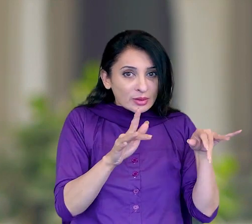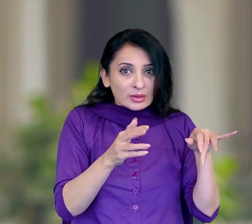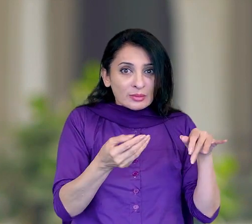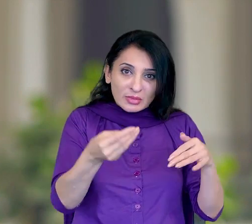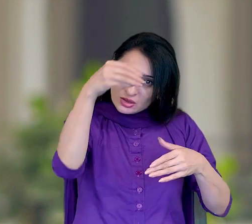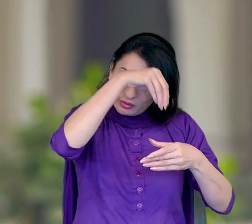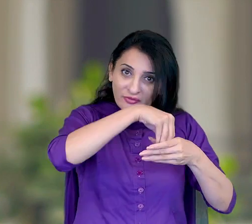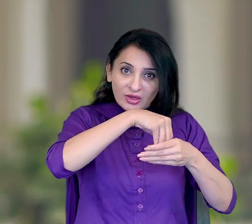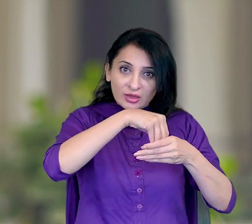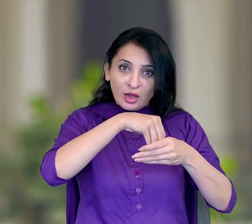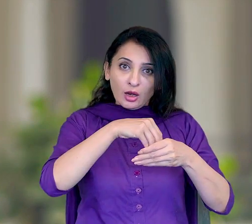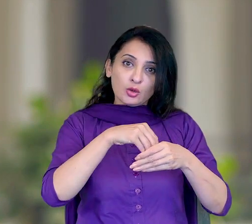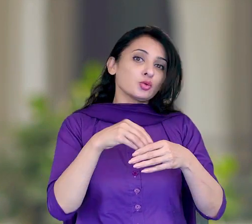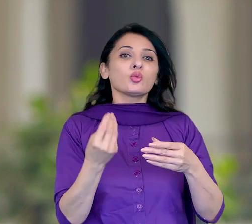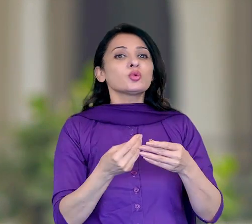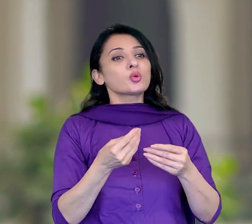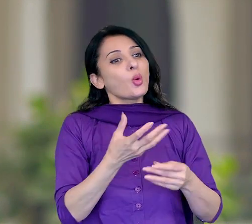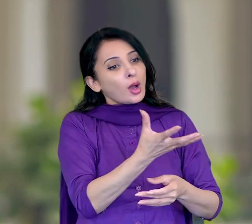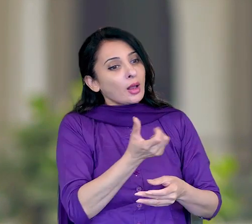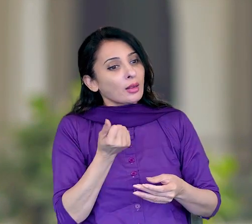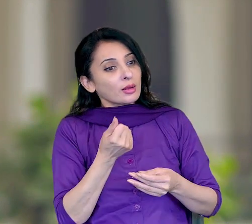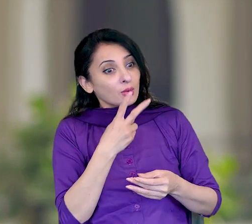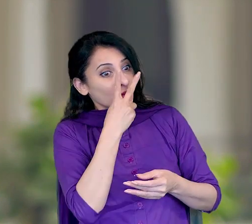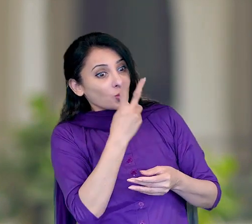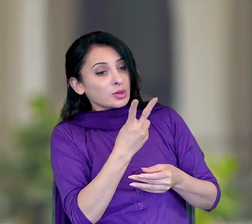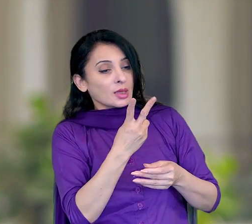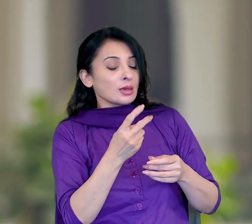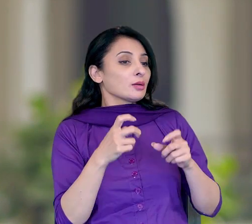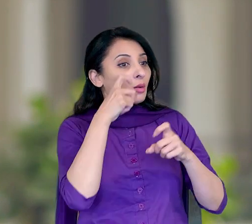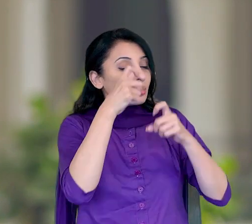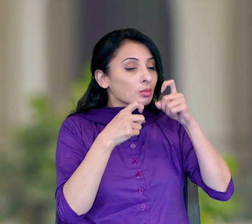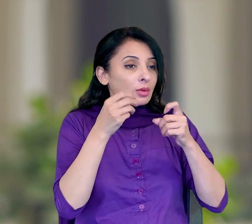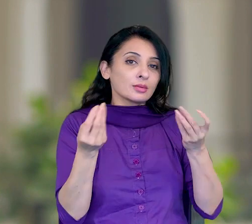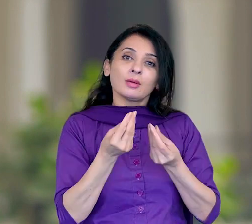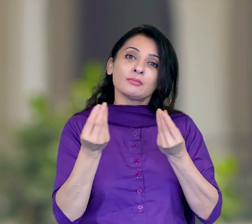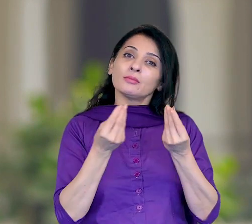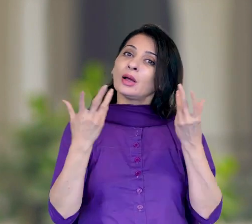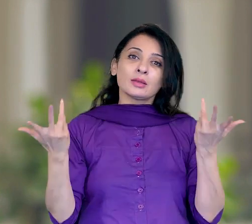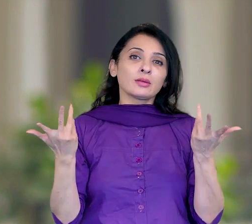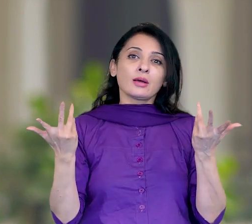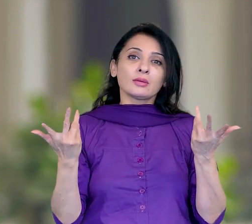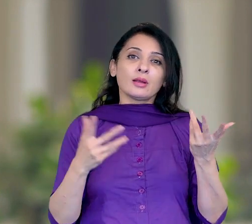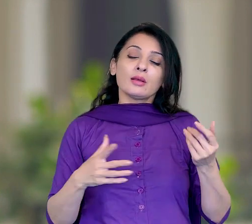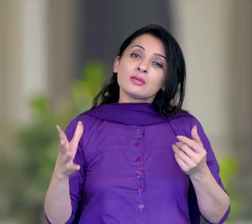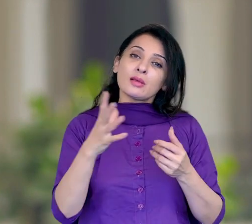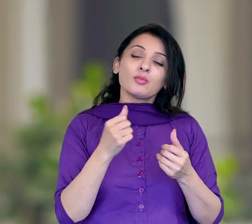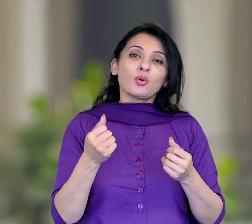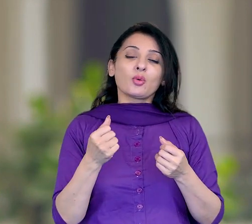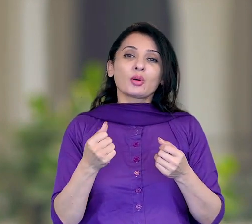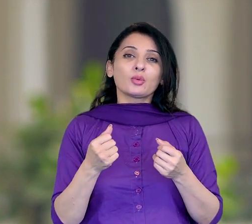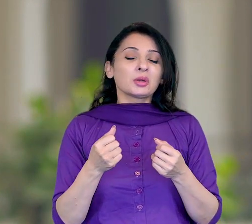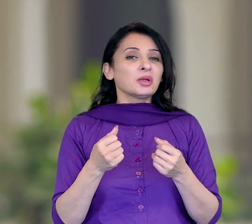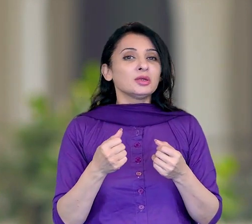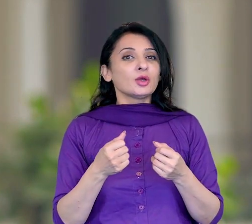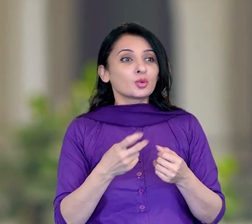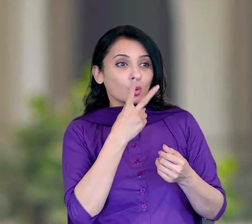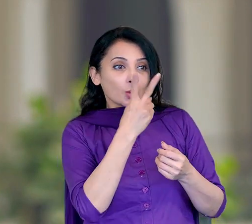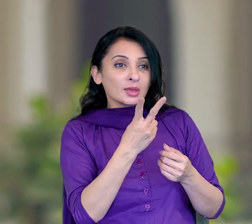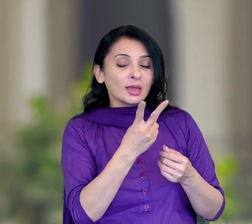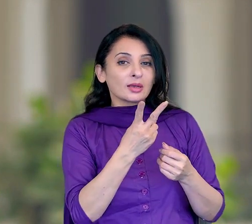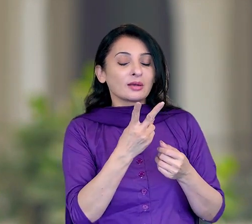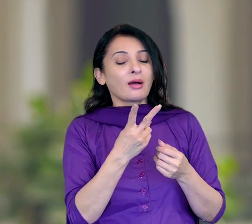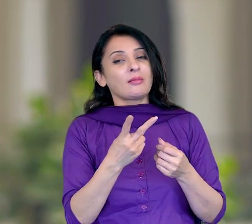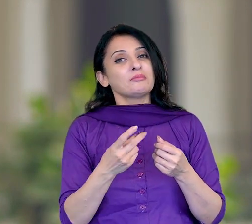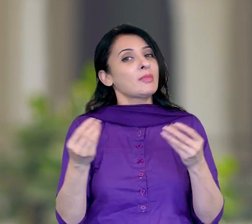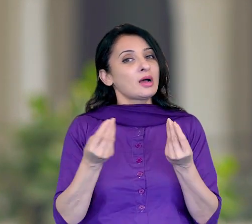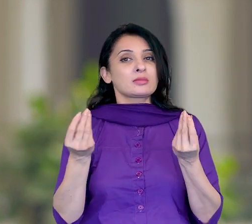in a way that we could benefit out of it, the patient could benefit out of it, and so forth. The life moves on in a very good